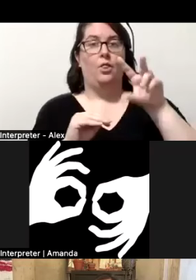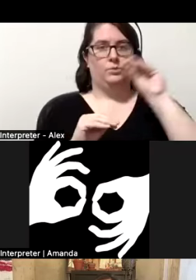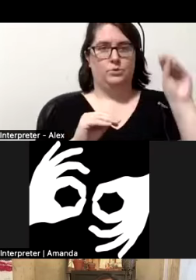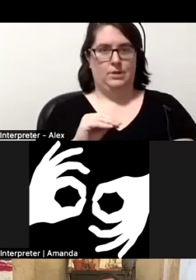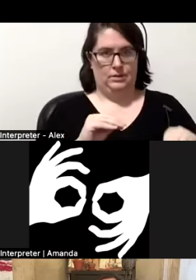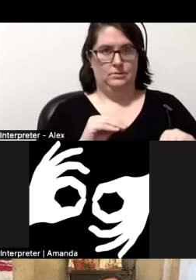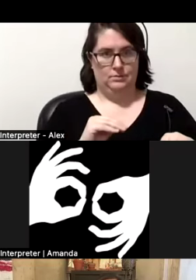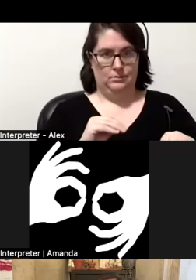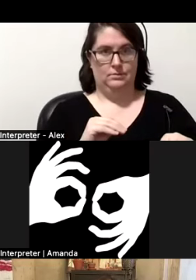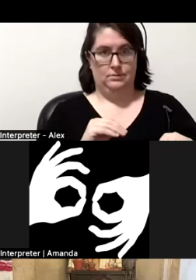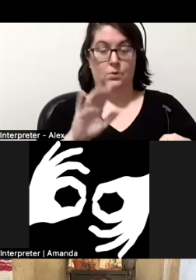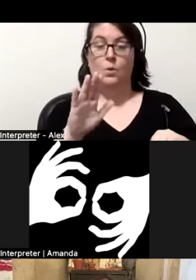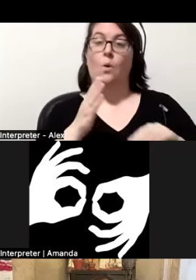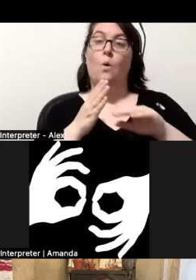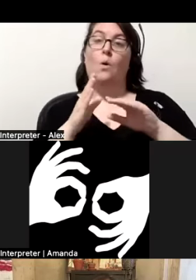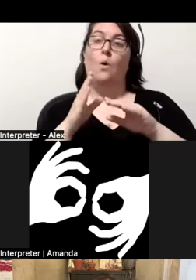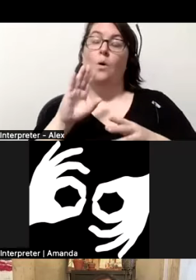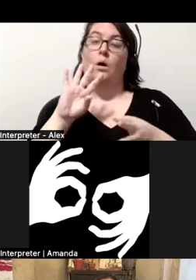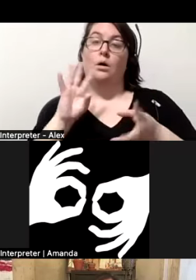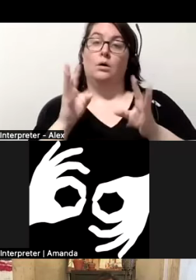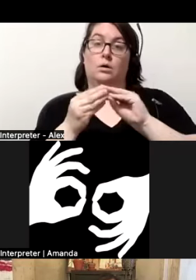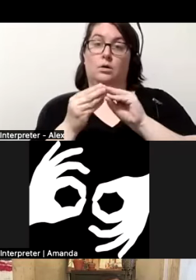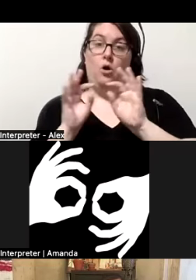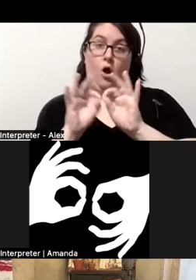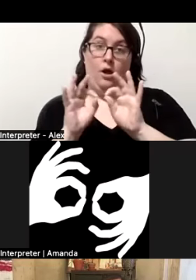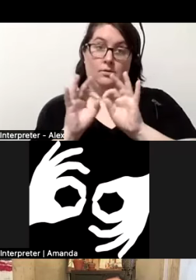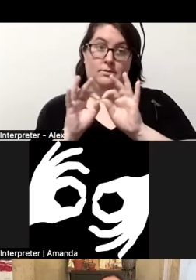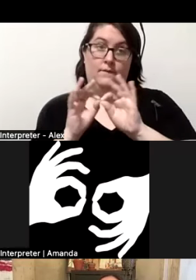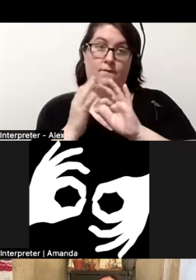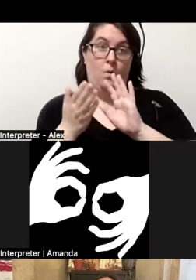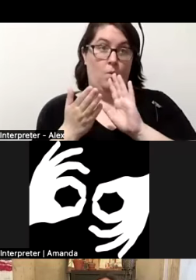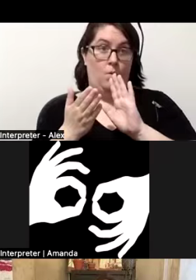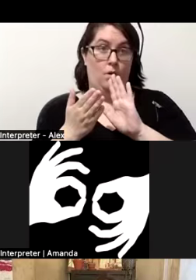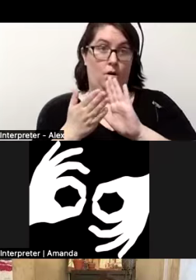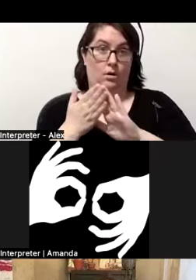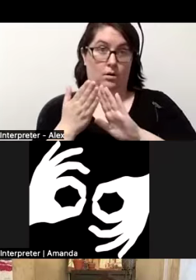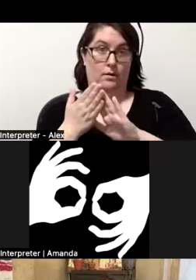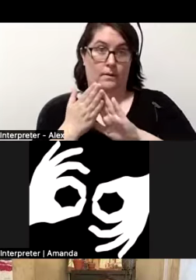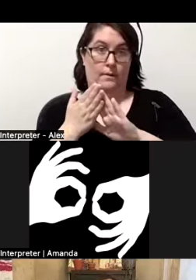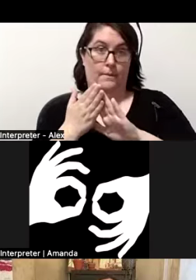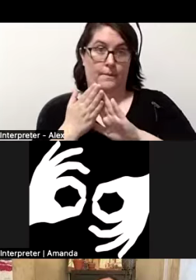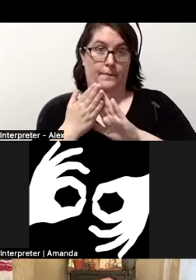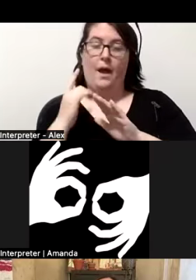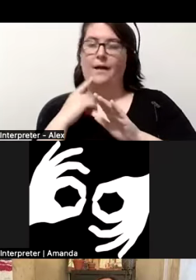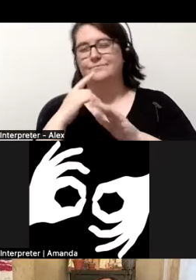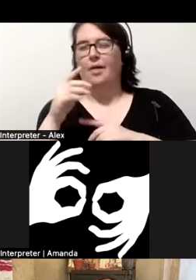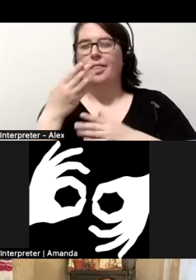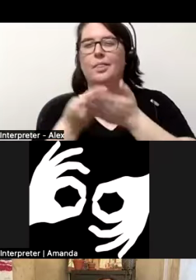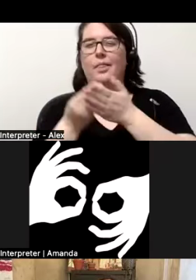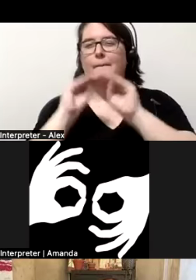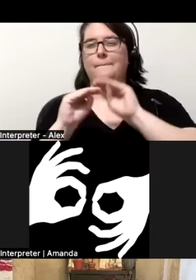administrative costs can't exceed 20% of your total budget. So there are lines in the Emerging Festivals budget form